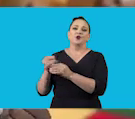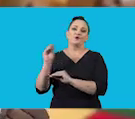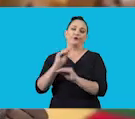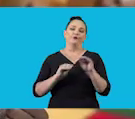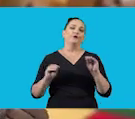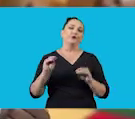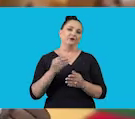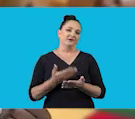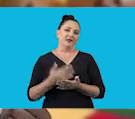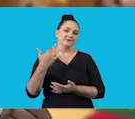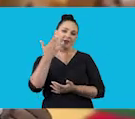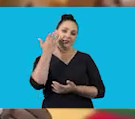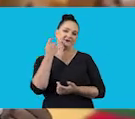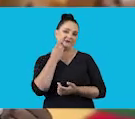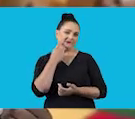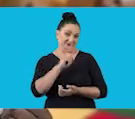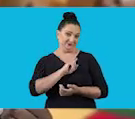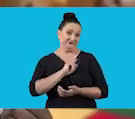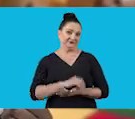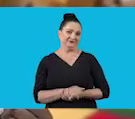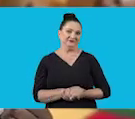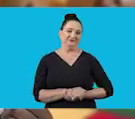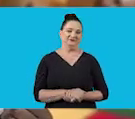sprayed in a different room.